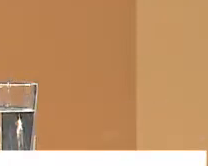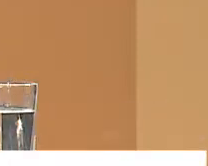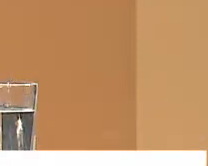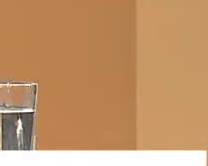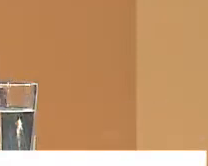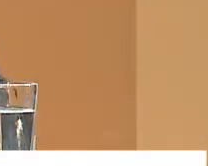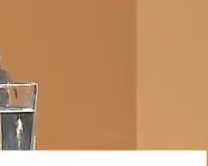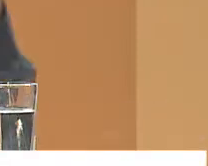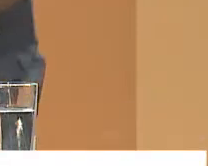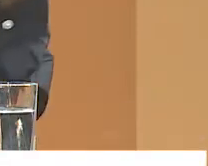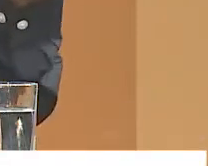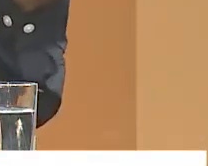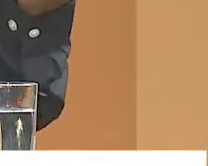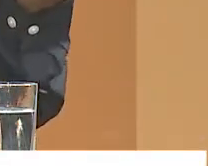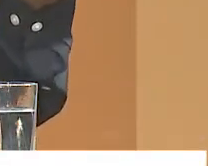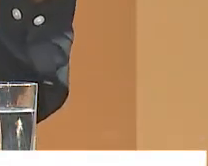thinking